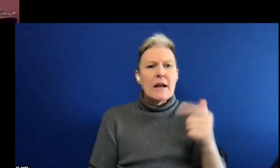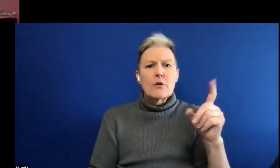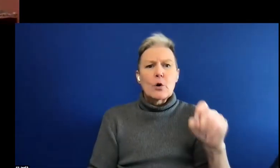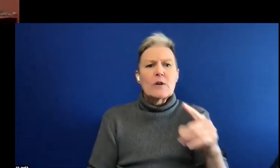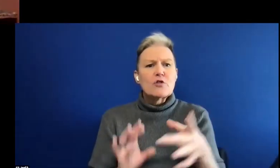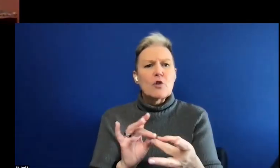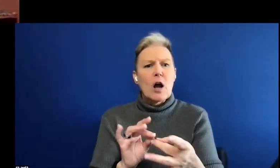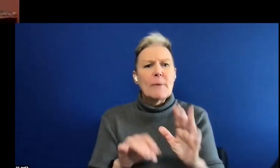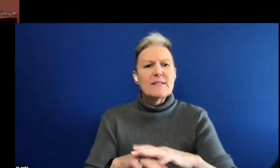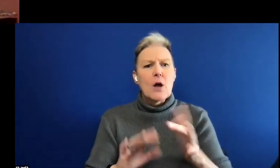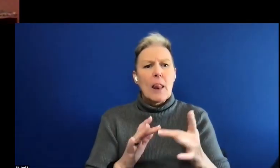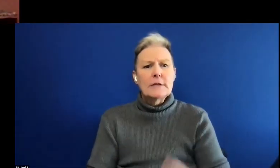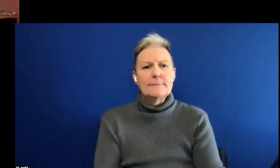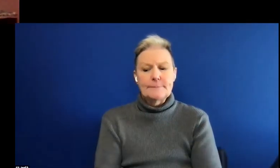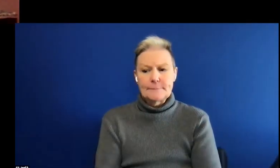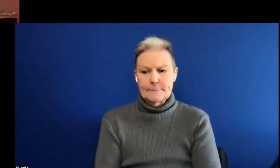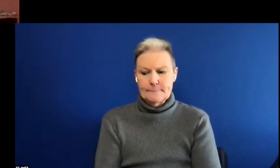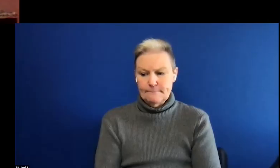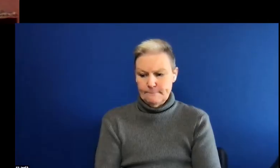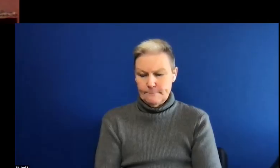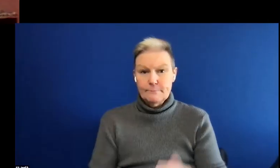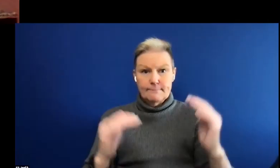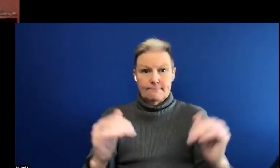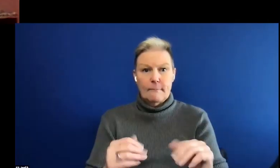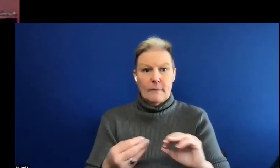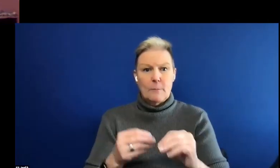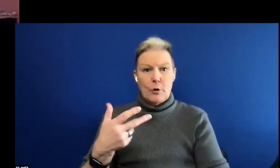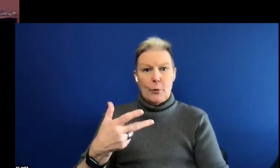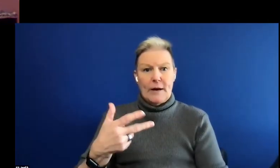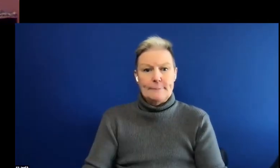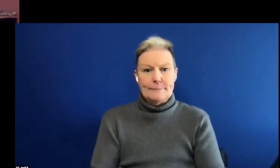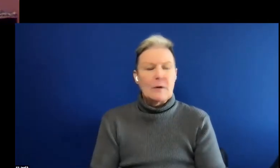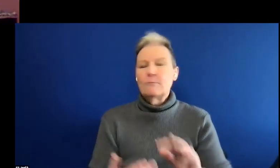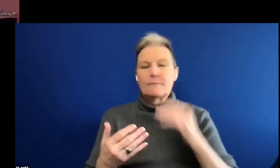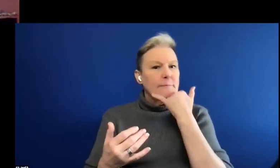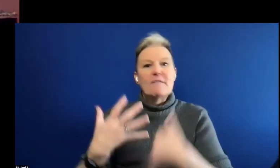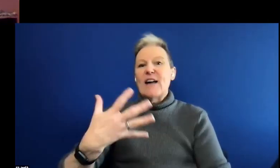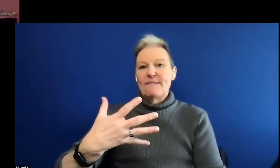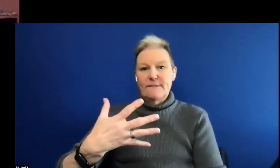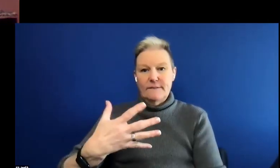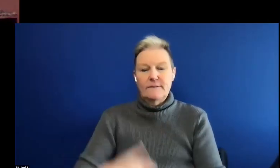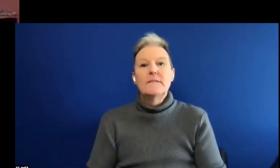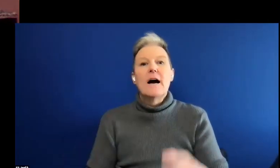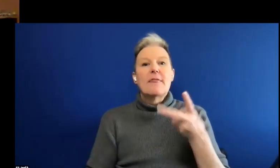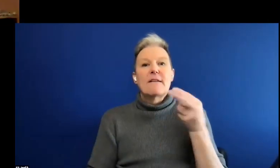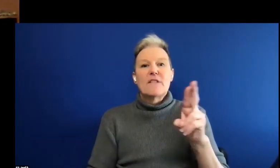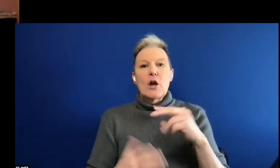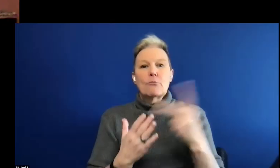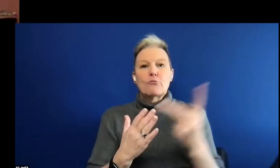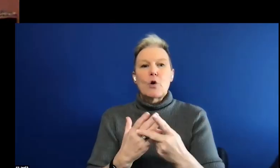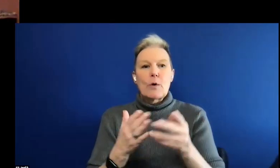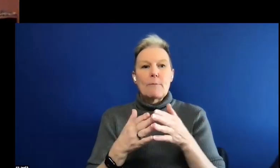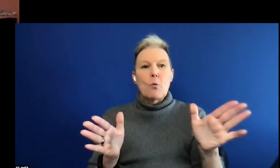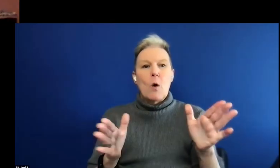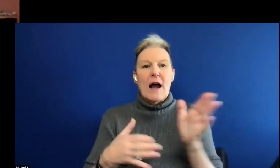or comments online? Okay, then we will move on to question number 5. The VR program offers a wide range